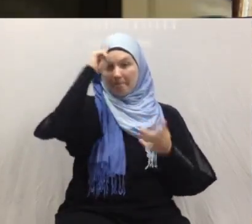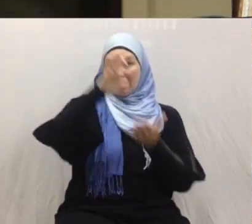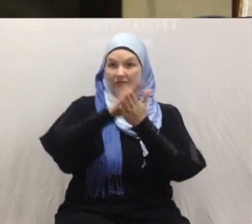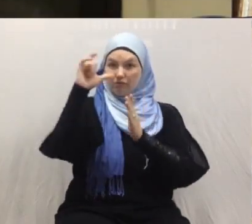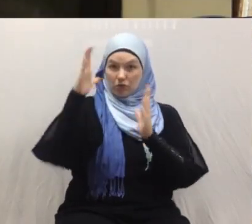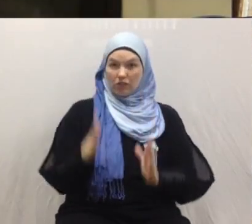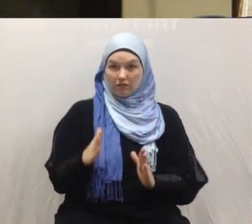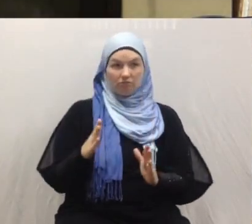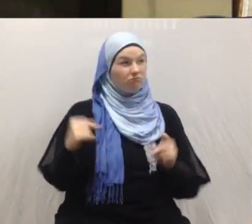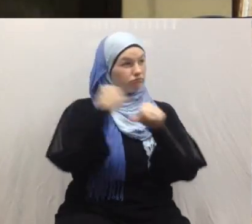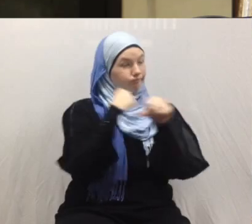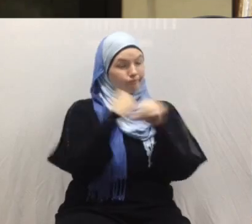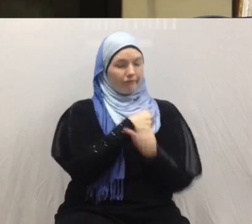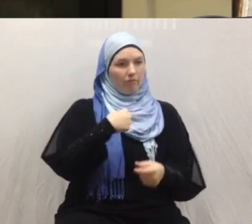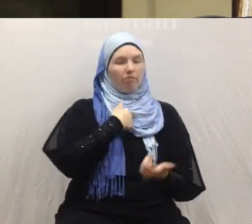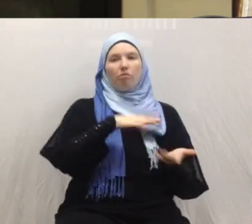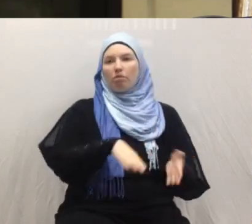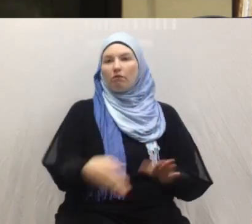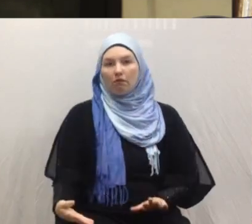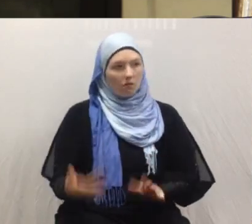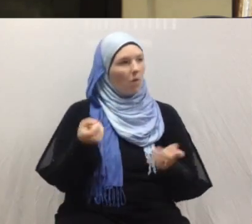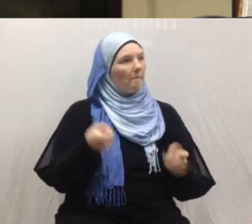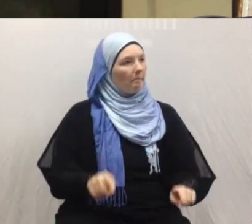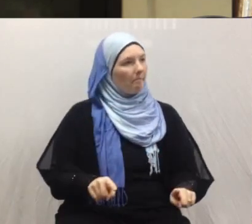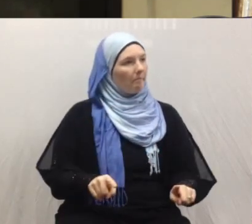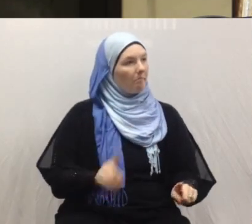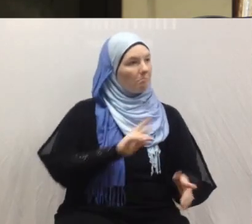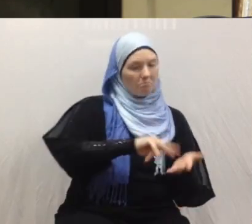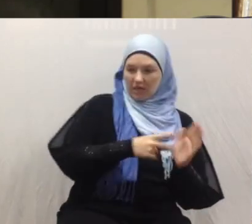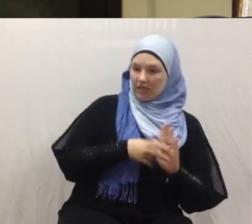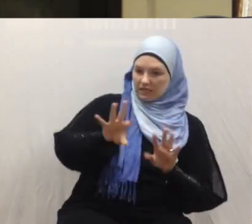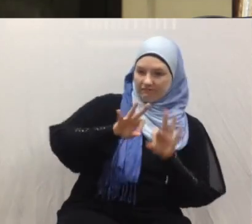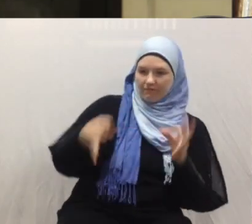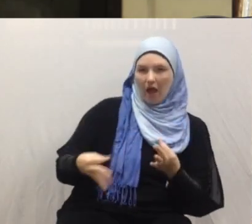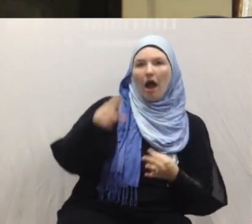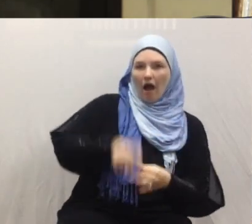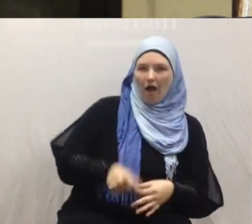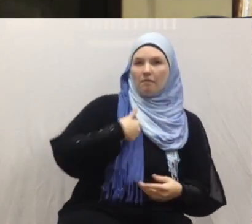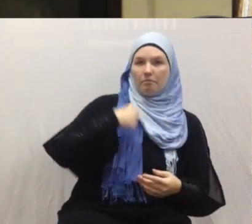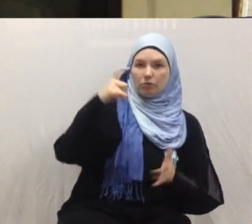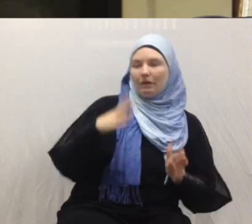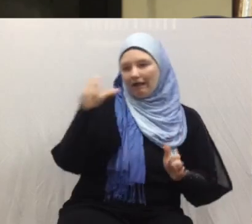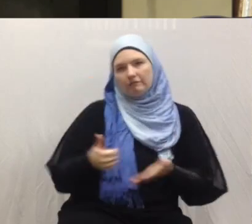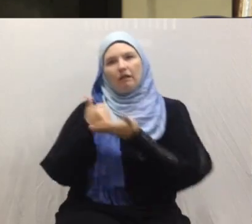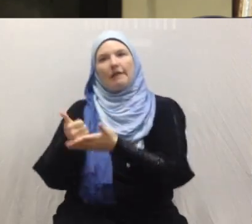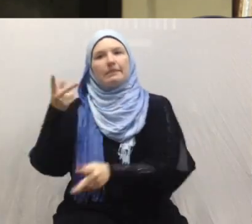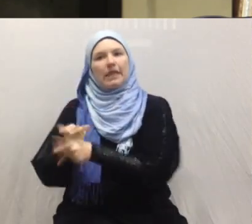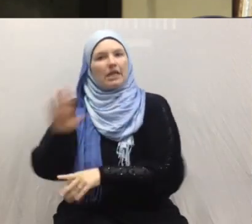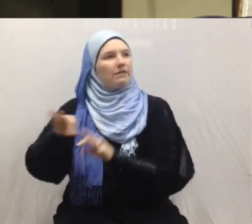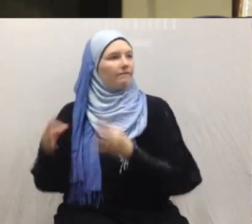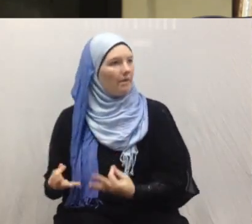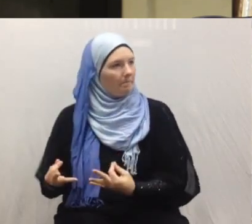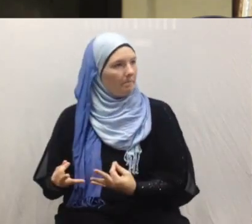will take care of that. The God-fearing believers enjoy the best and most